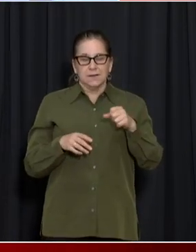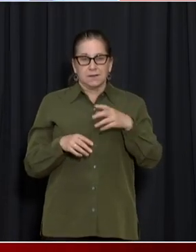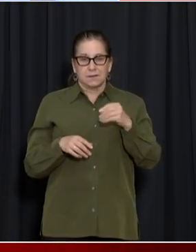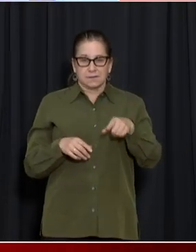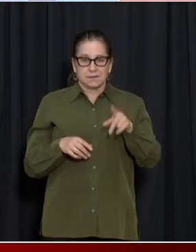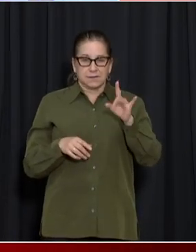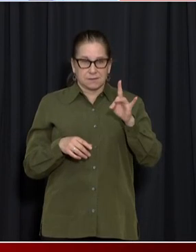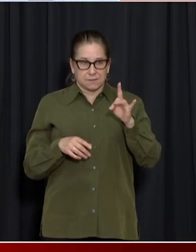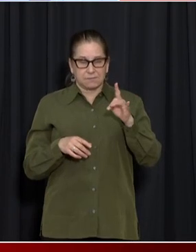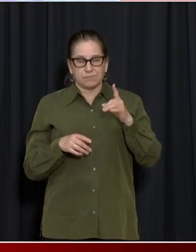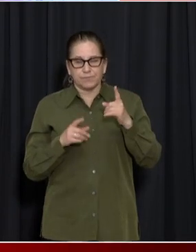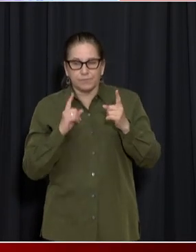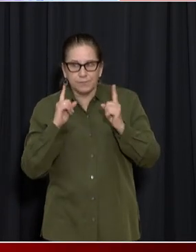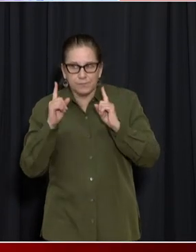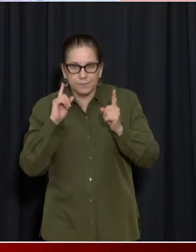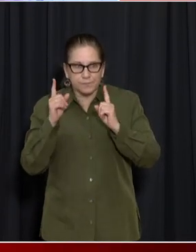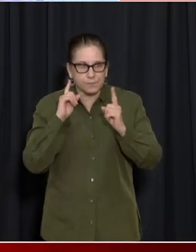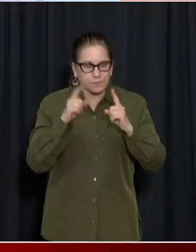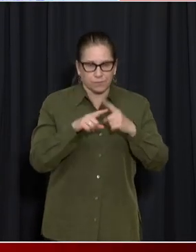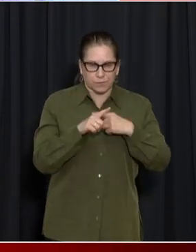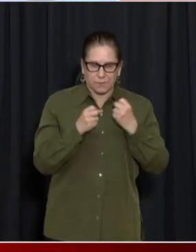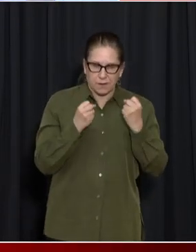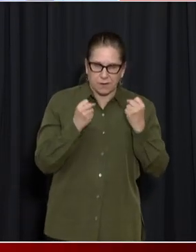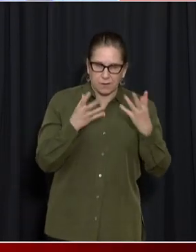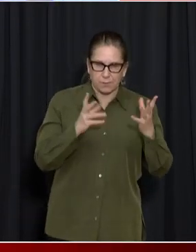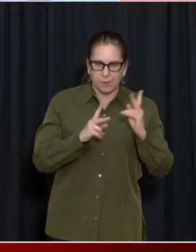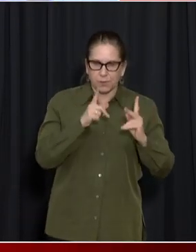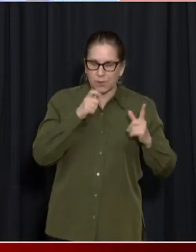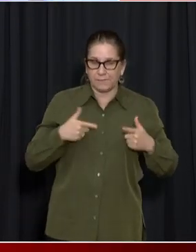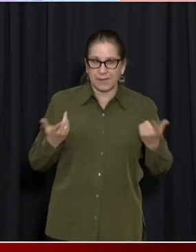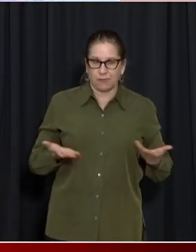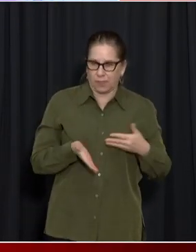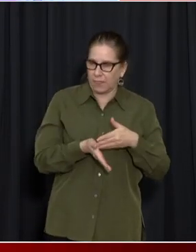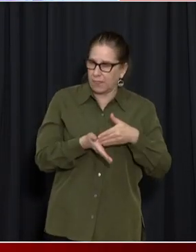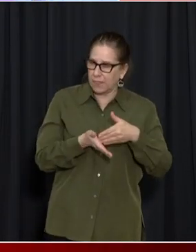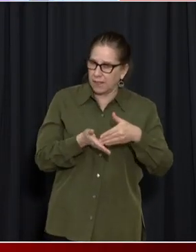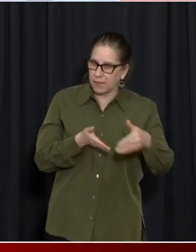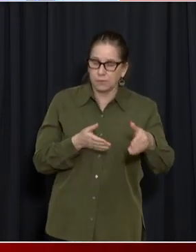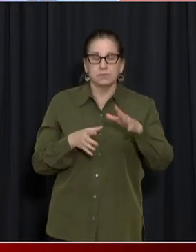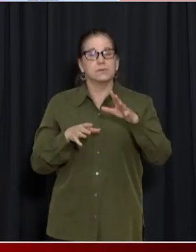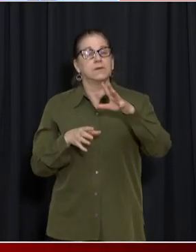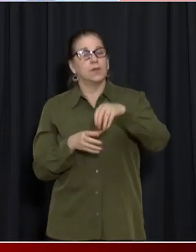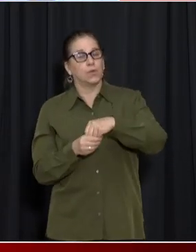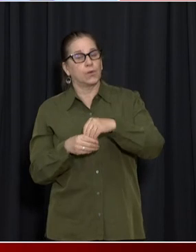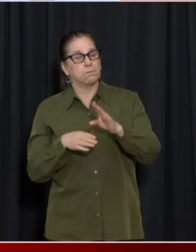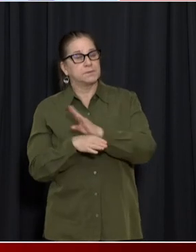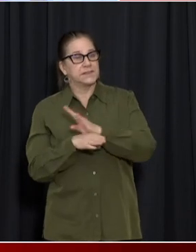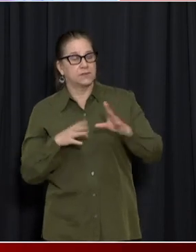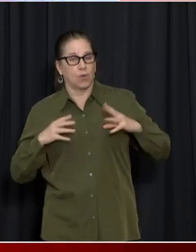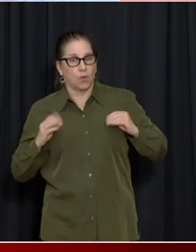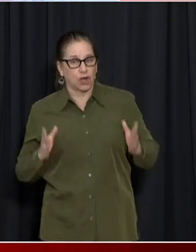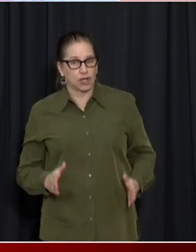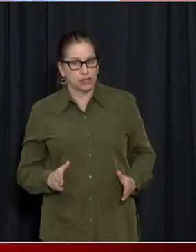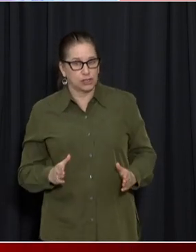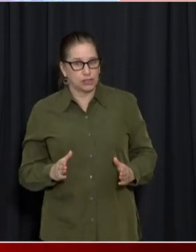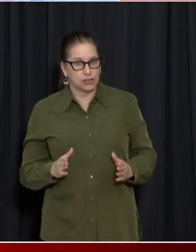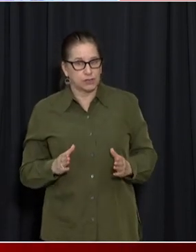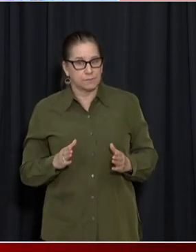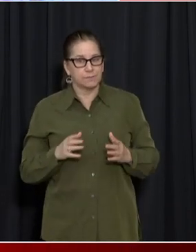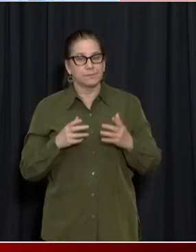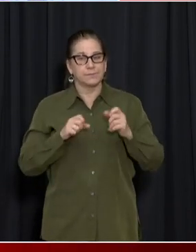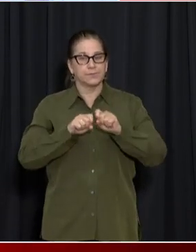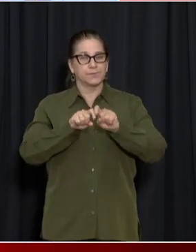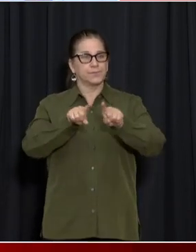and stakeholders here in D.C. In addition to a survey that received over 17,000